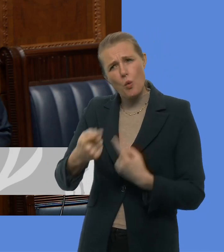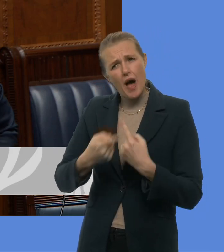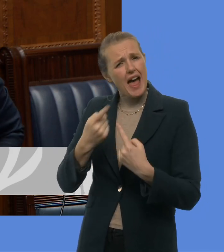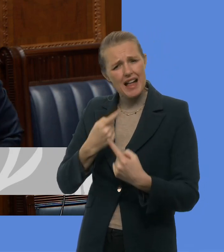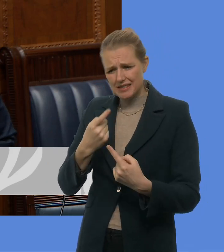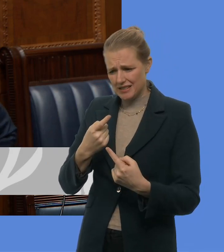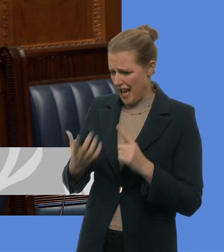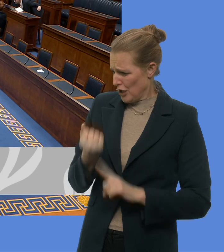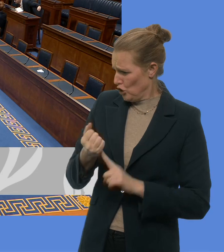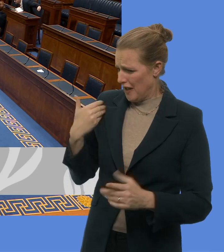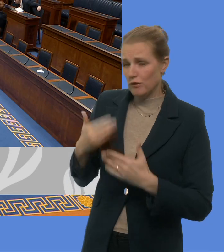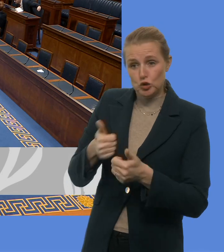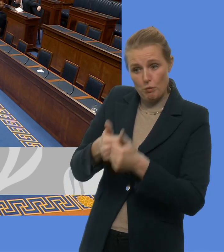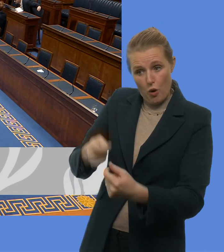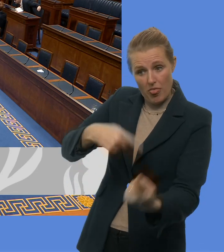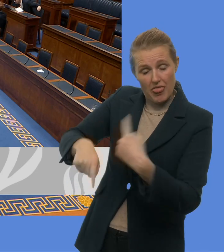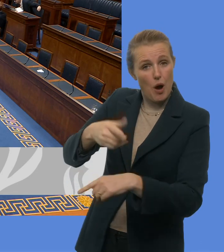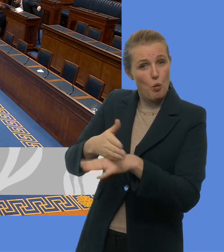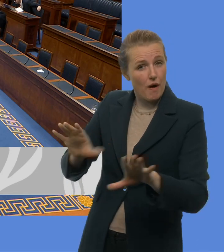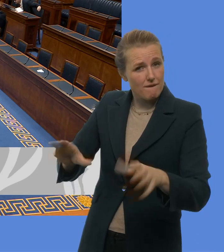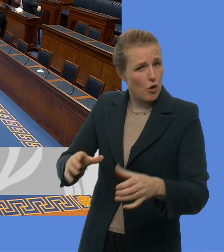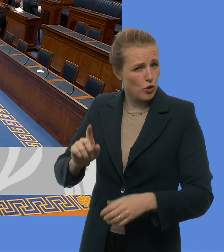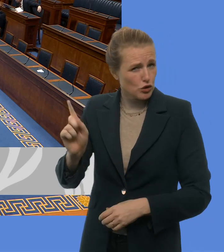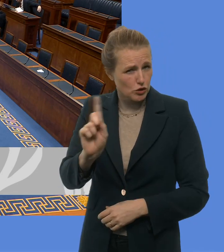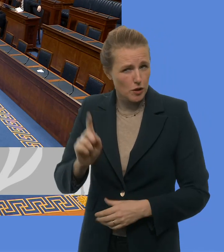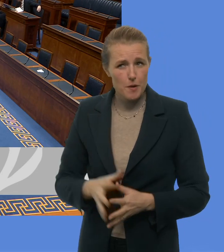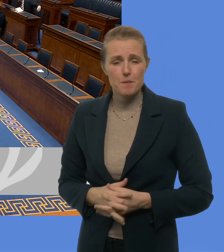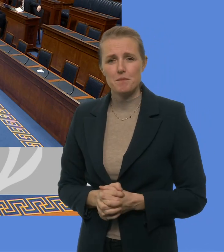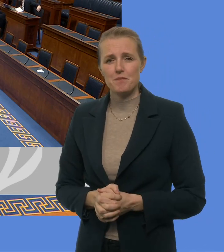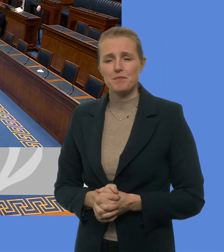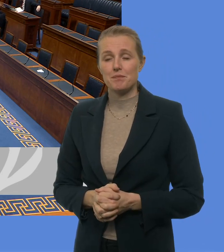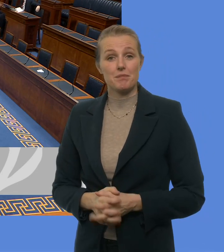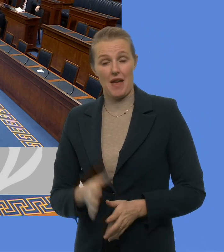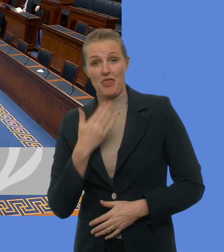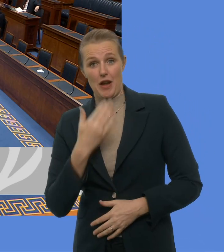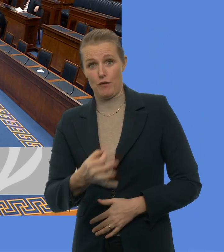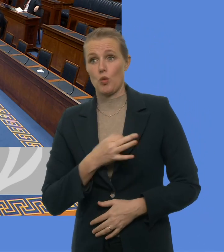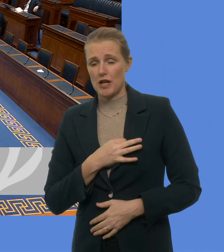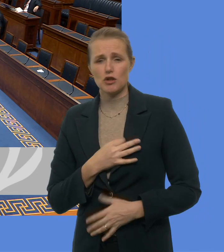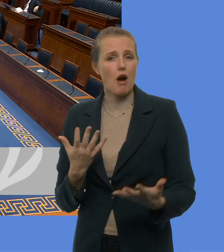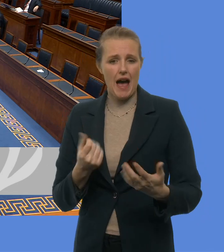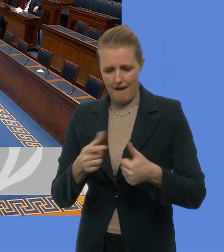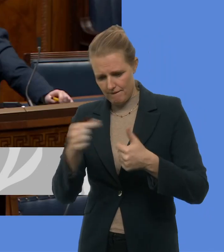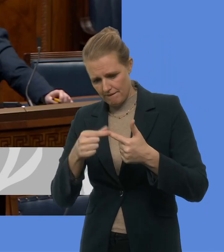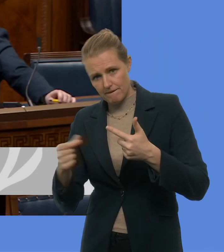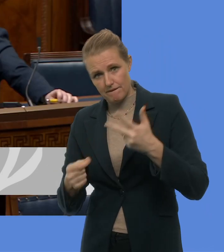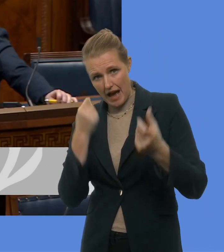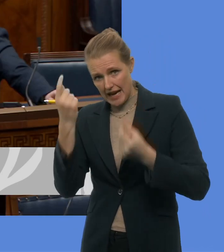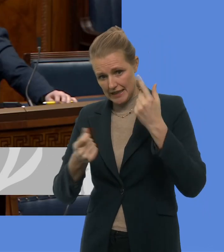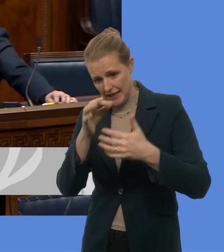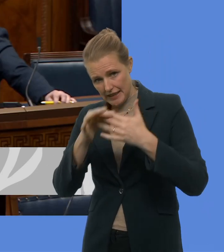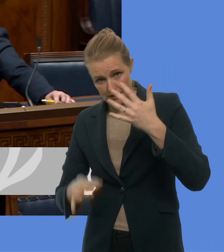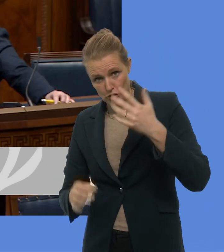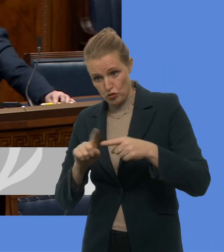our social care workforce? Minister. Yes, indeed. Thank you to the member. There are a range of initiatives underway to help build